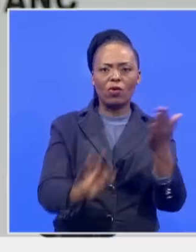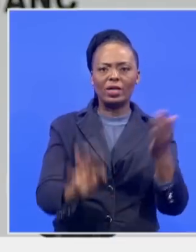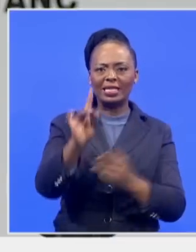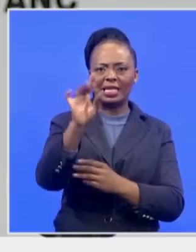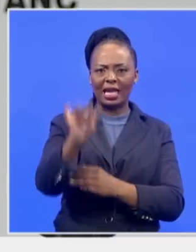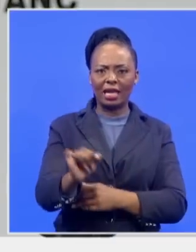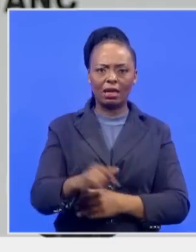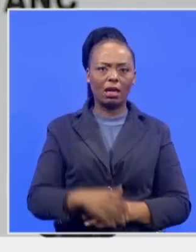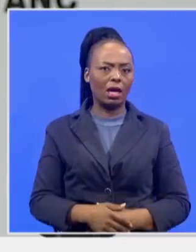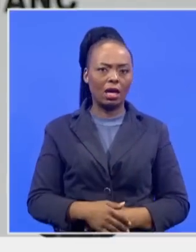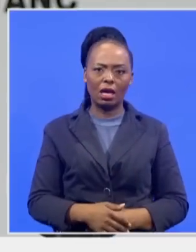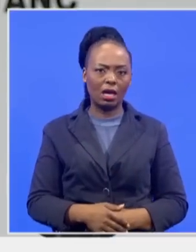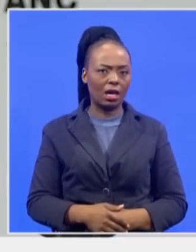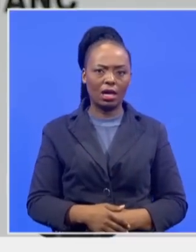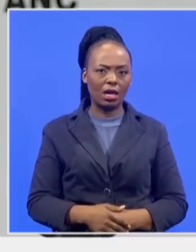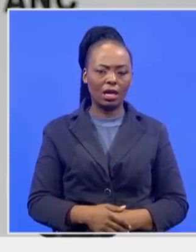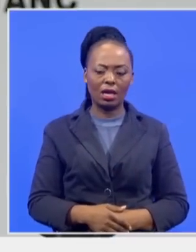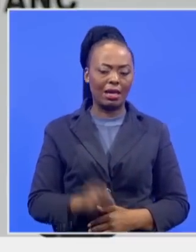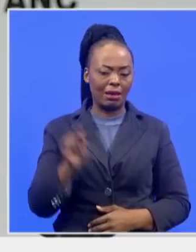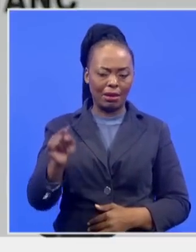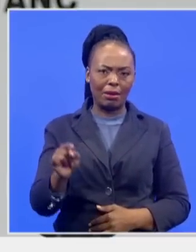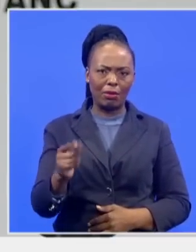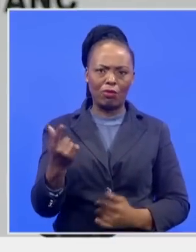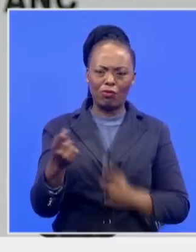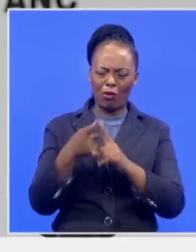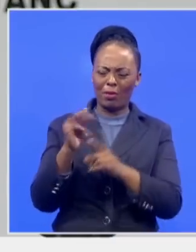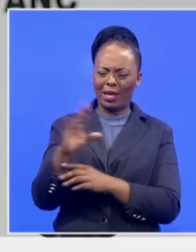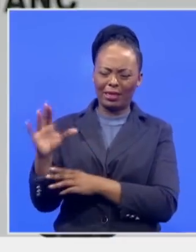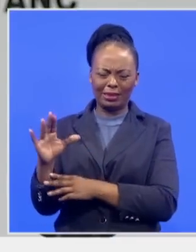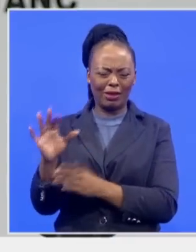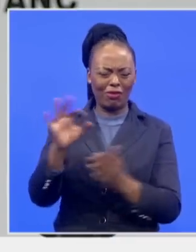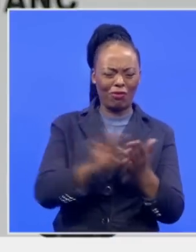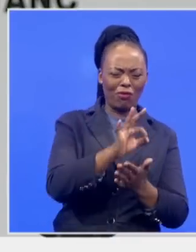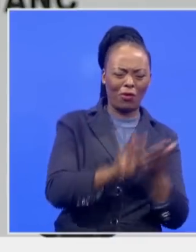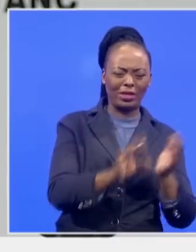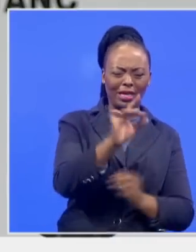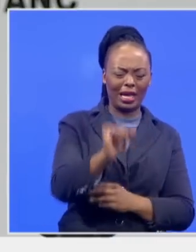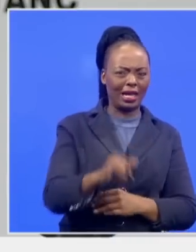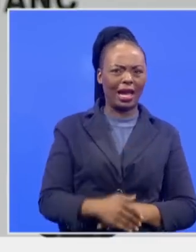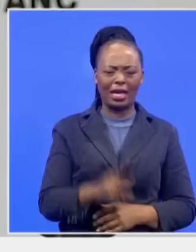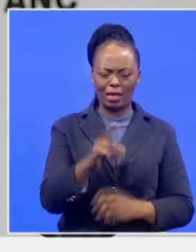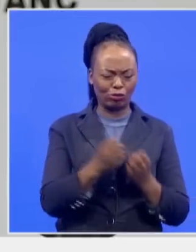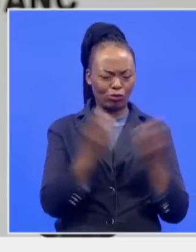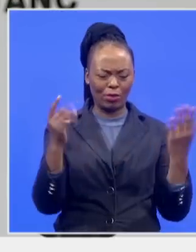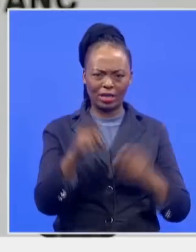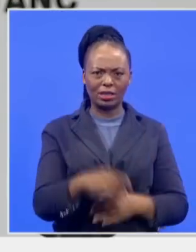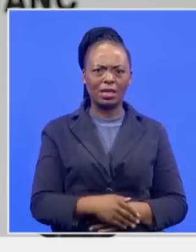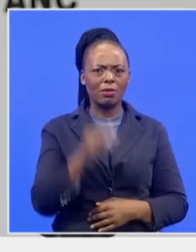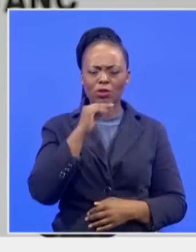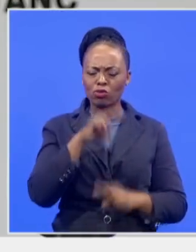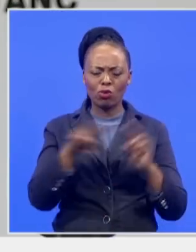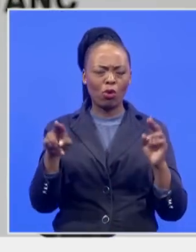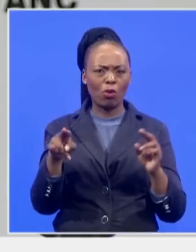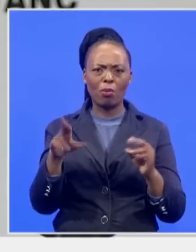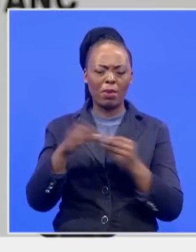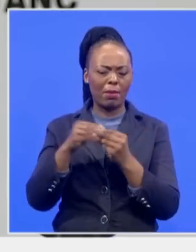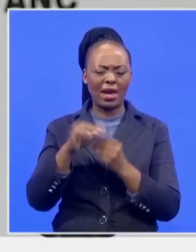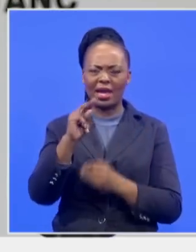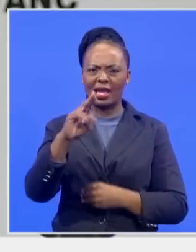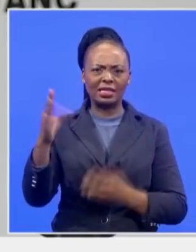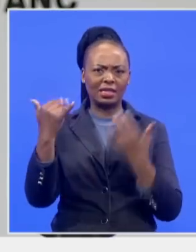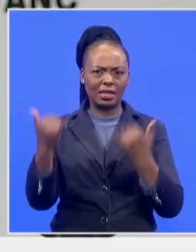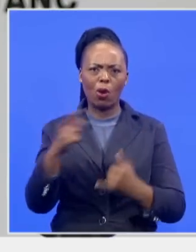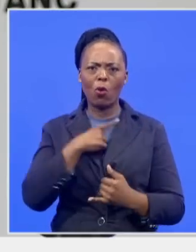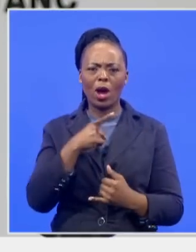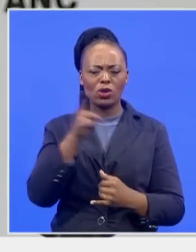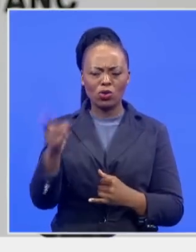much. That's too much. Now, you're no longer ANC. You are